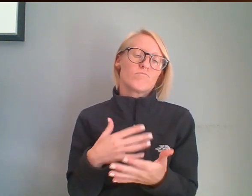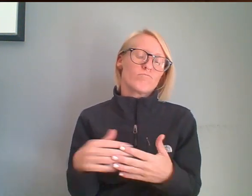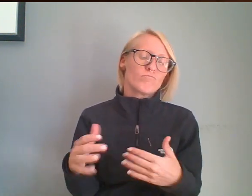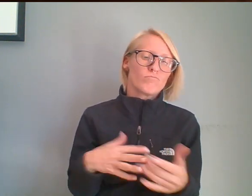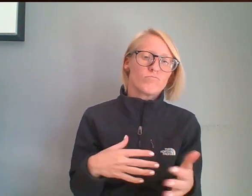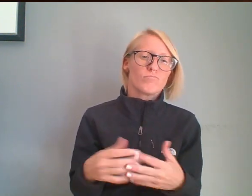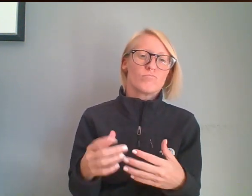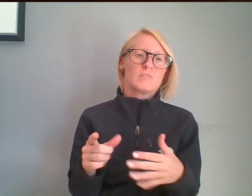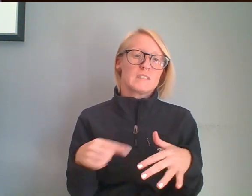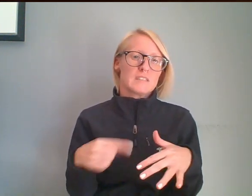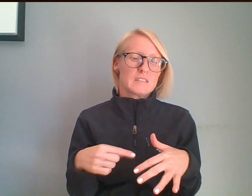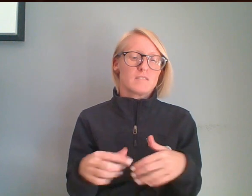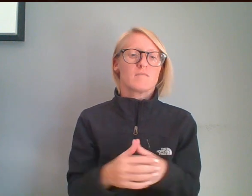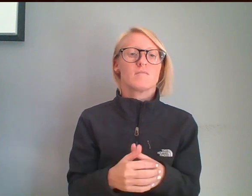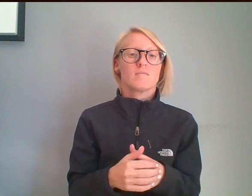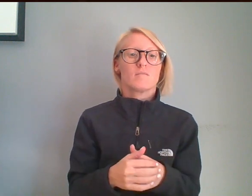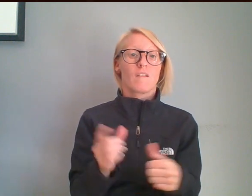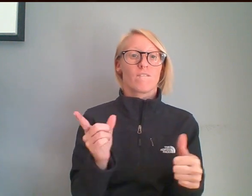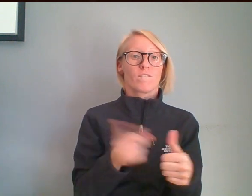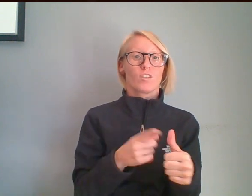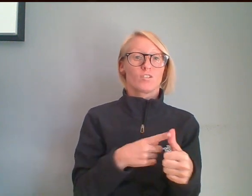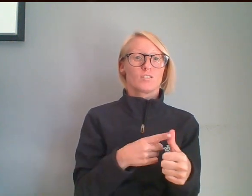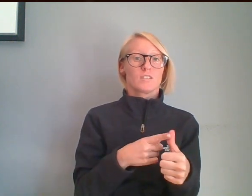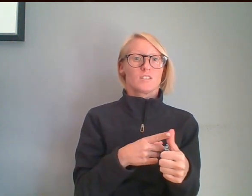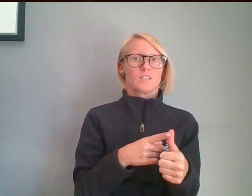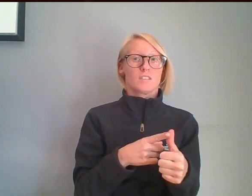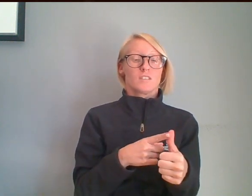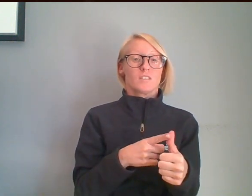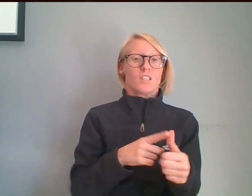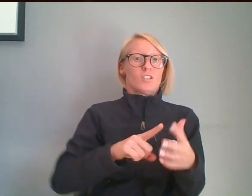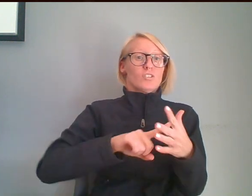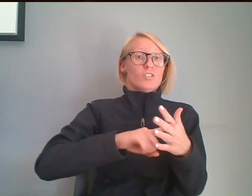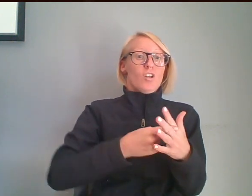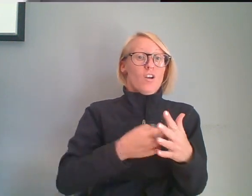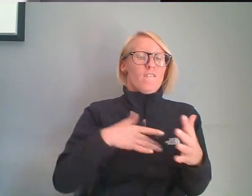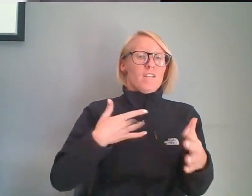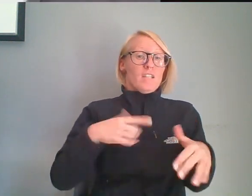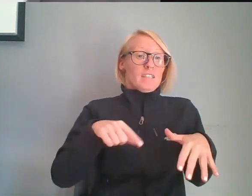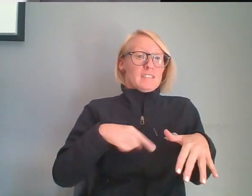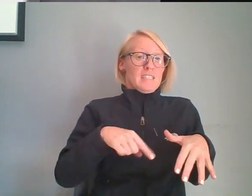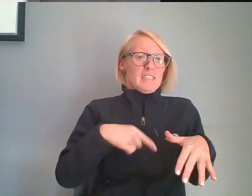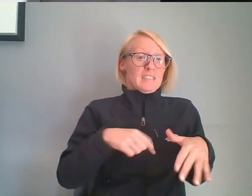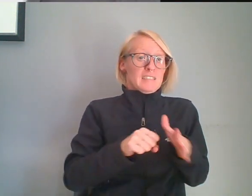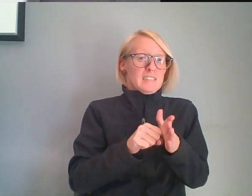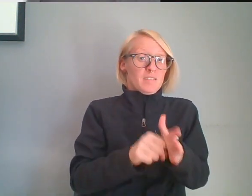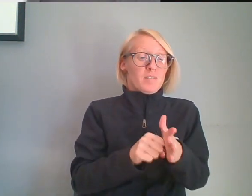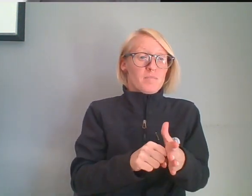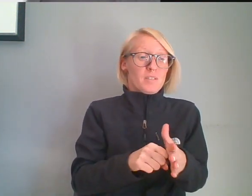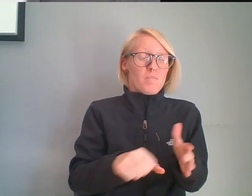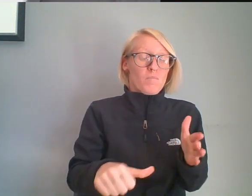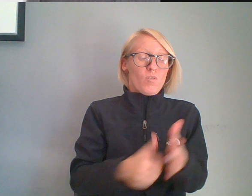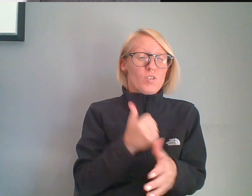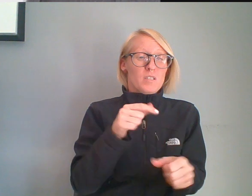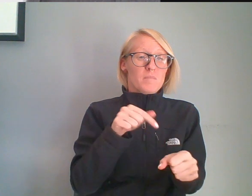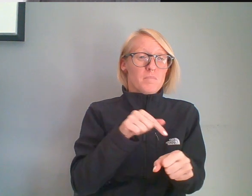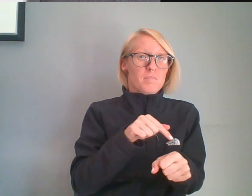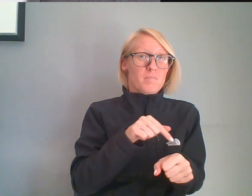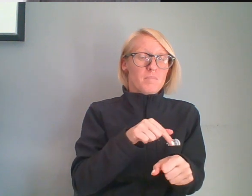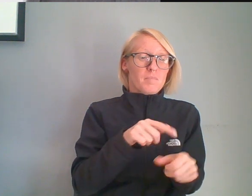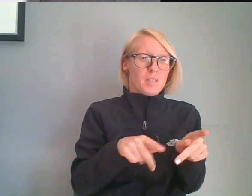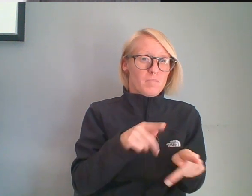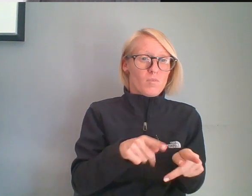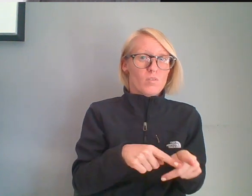The first has to do with when you begin to feel those anxiety symptoms. For most people, this happens in the initial minutes prior to